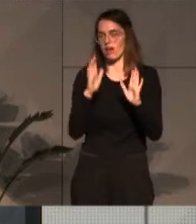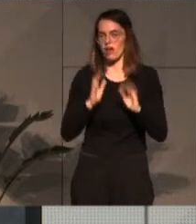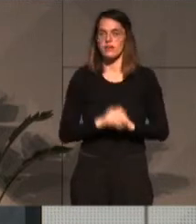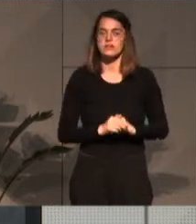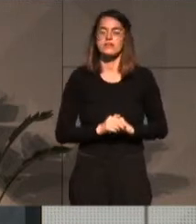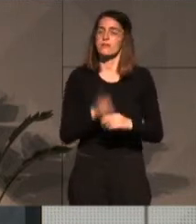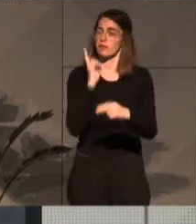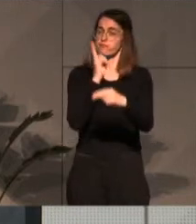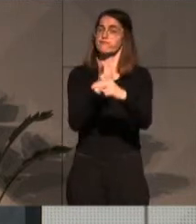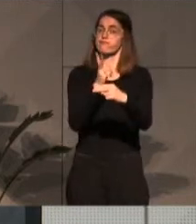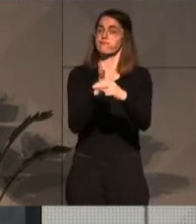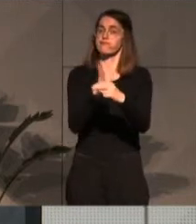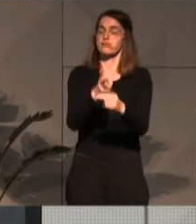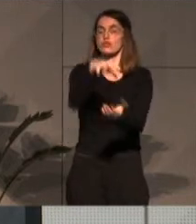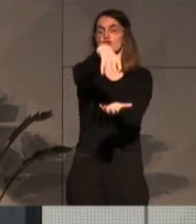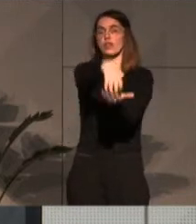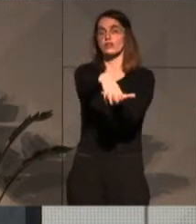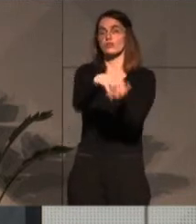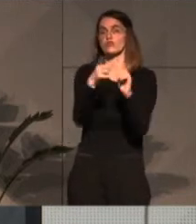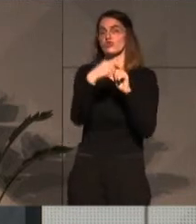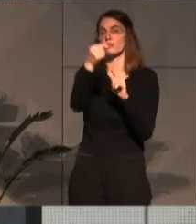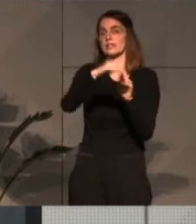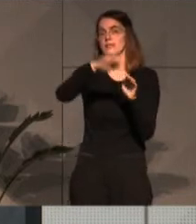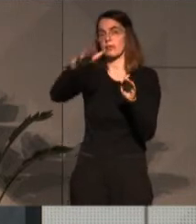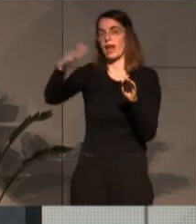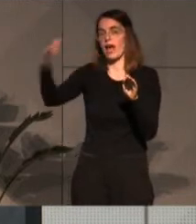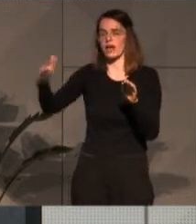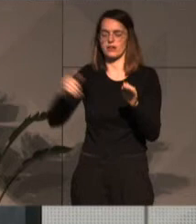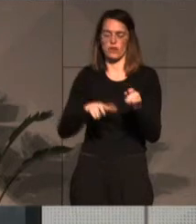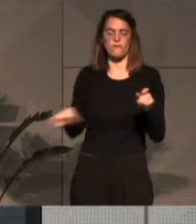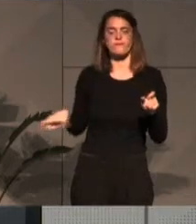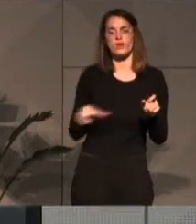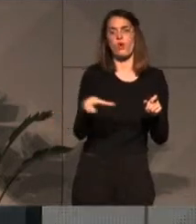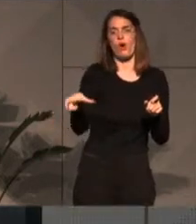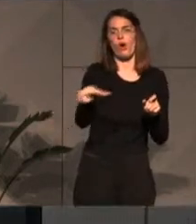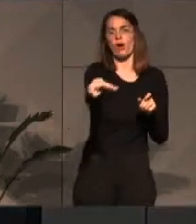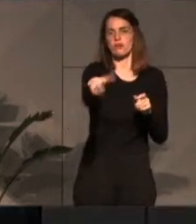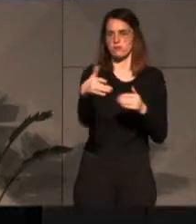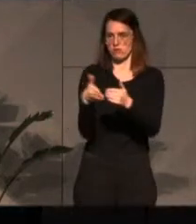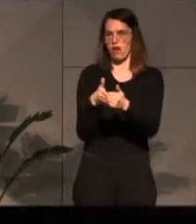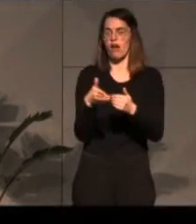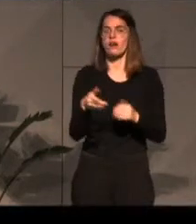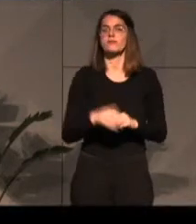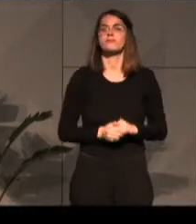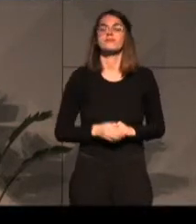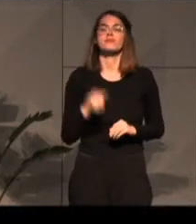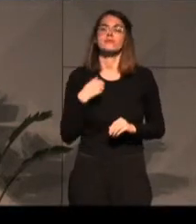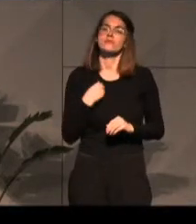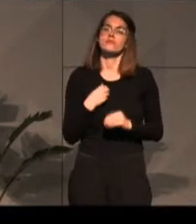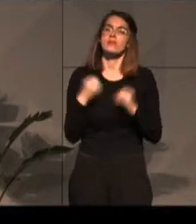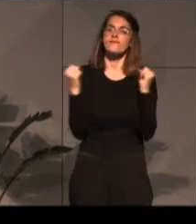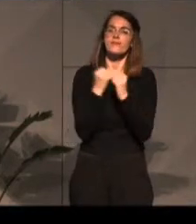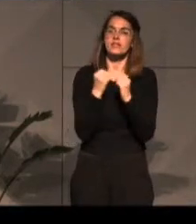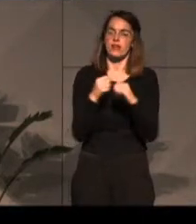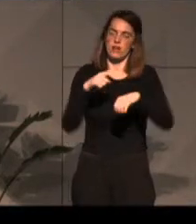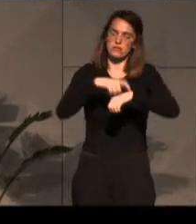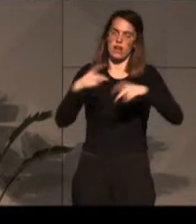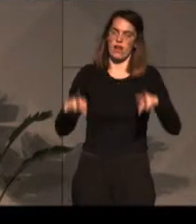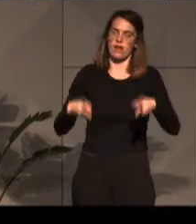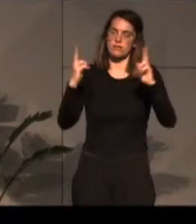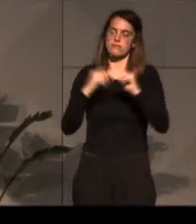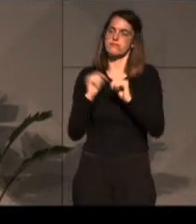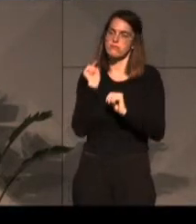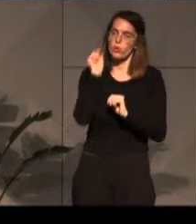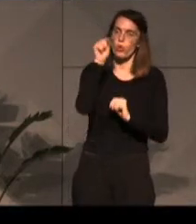This is always the same station near Spitsbergen, near a fjord.